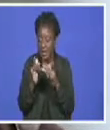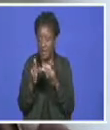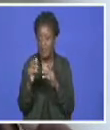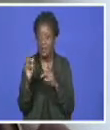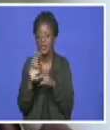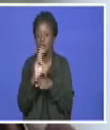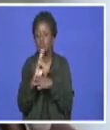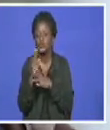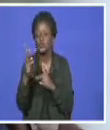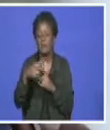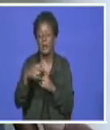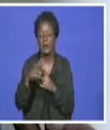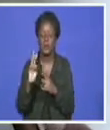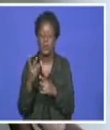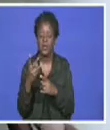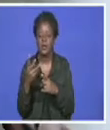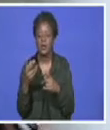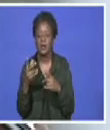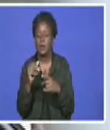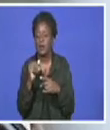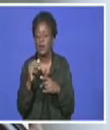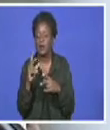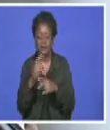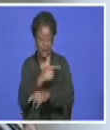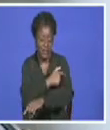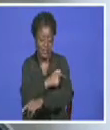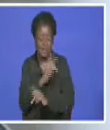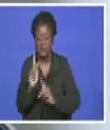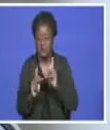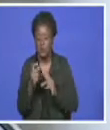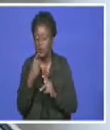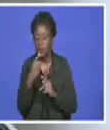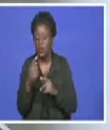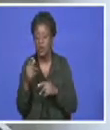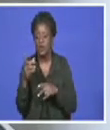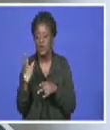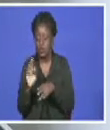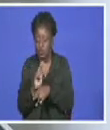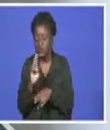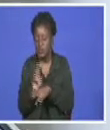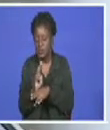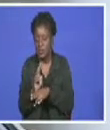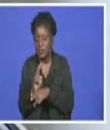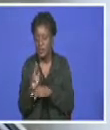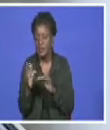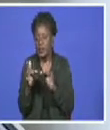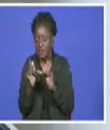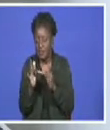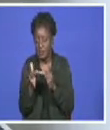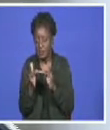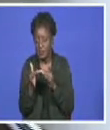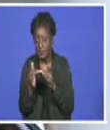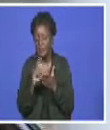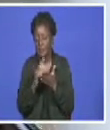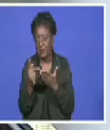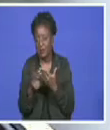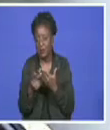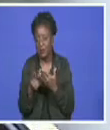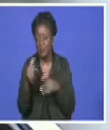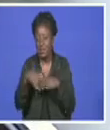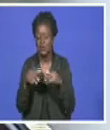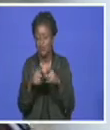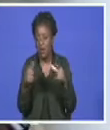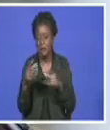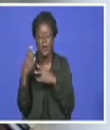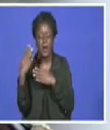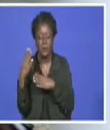have gone through the digital platform. We had a circumstance in Grand Bahama where we had to step back and